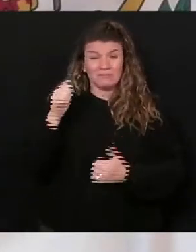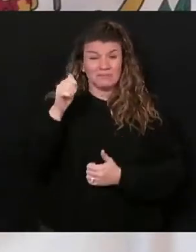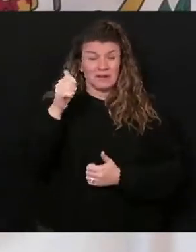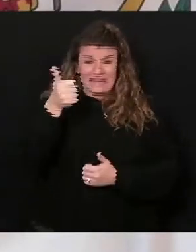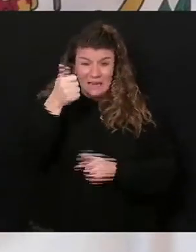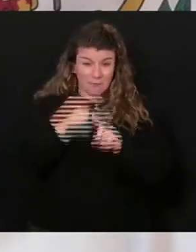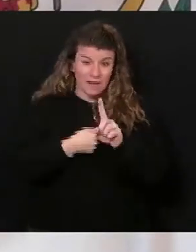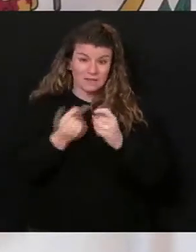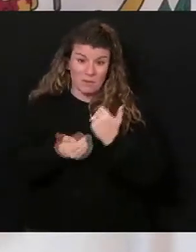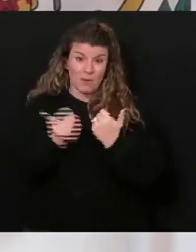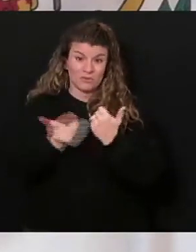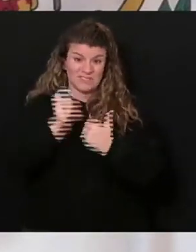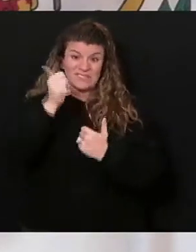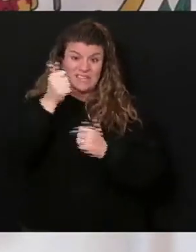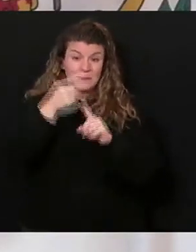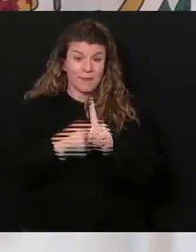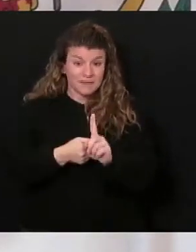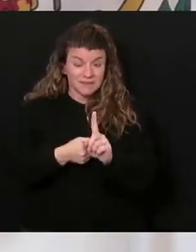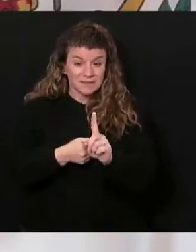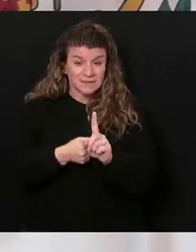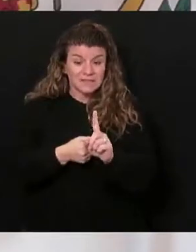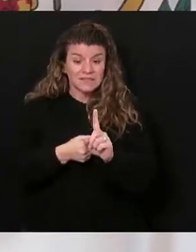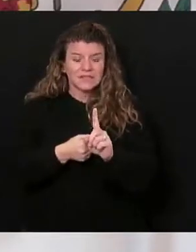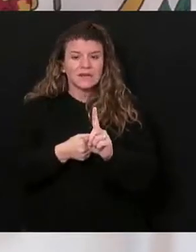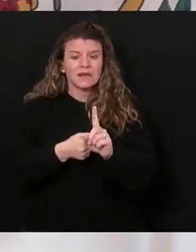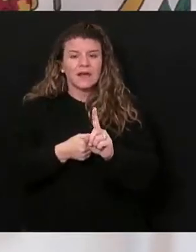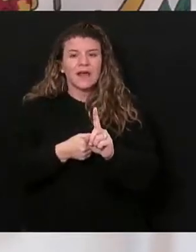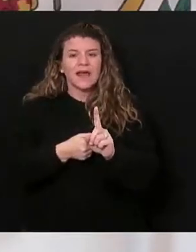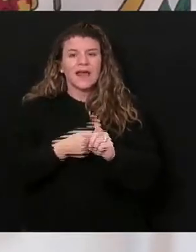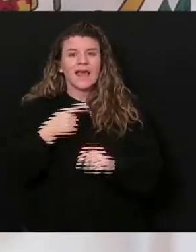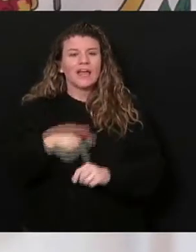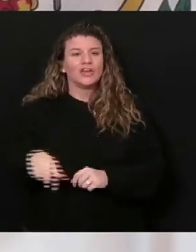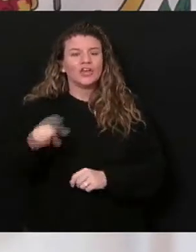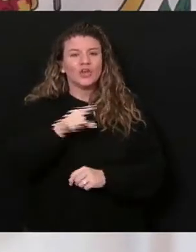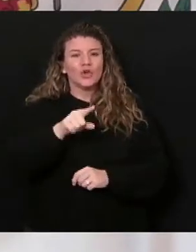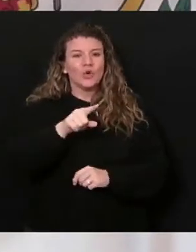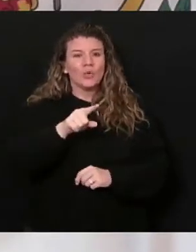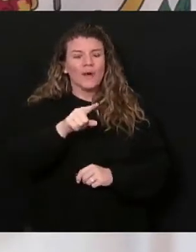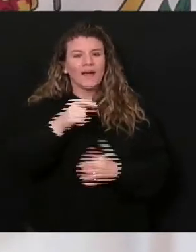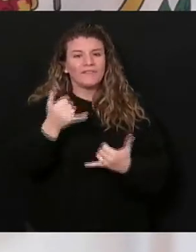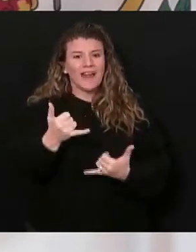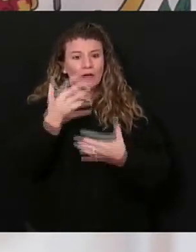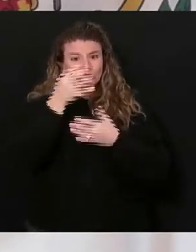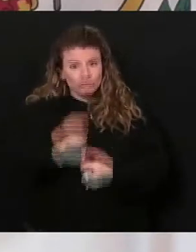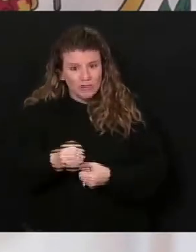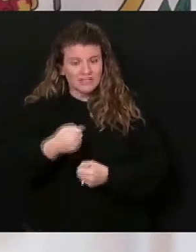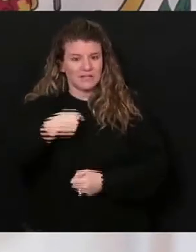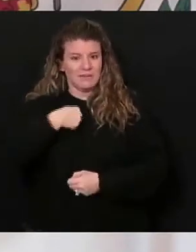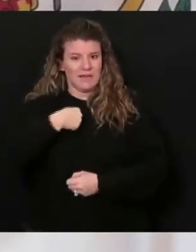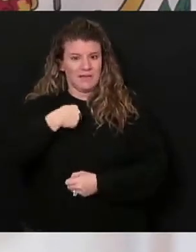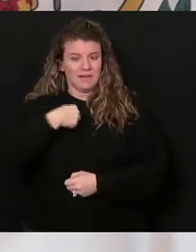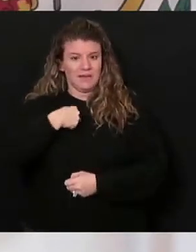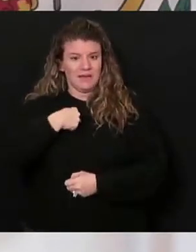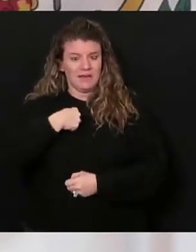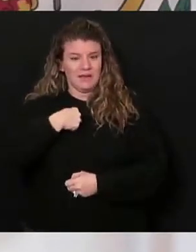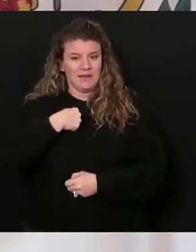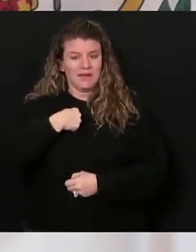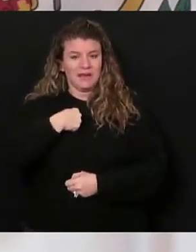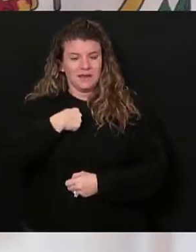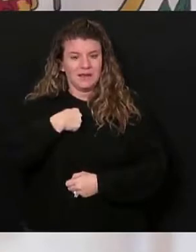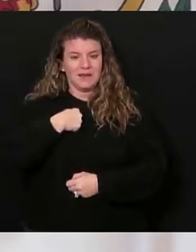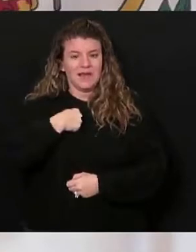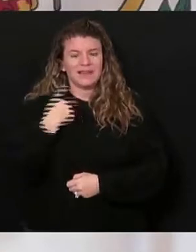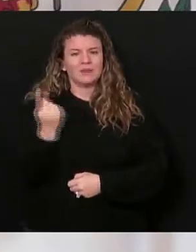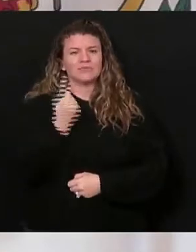months, and you developed a real trust in me. And there was a thing that